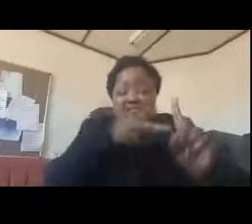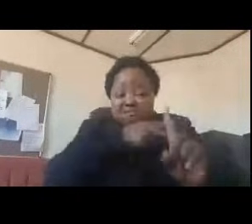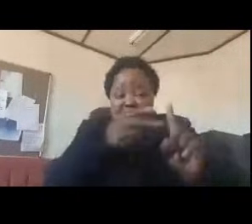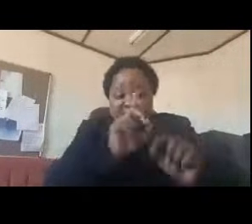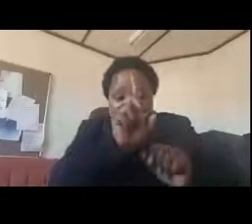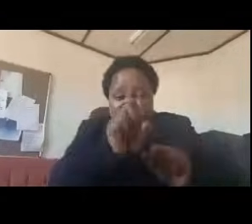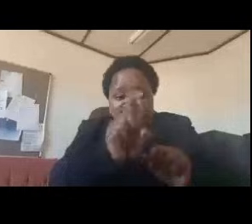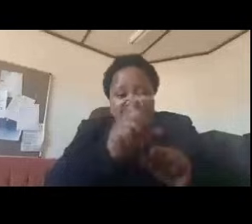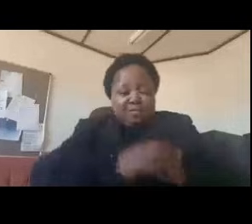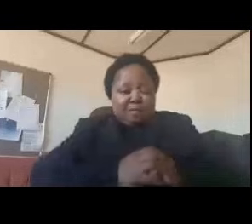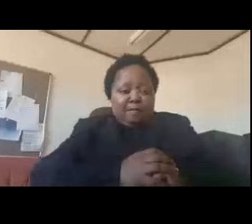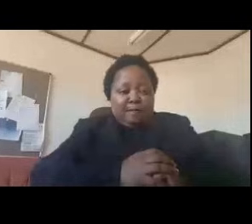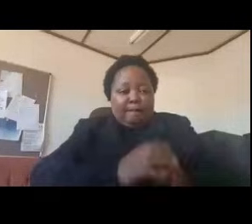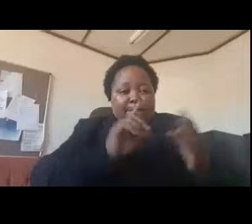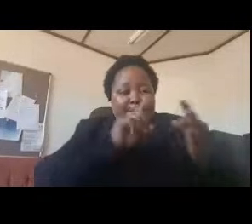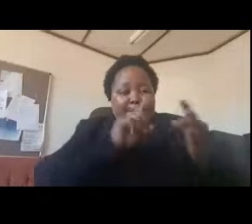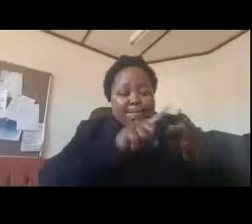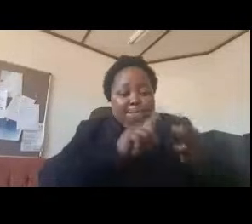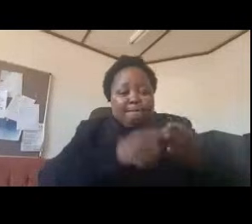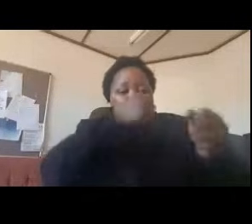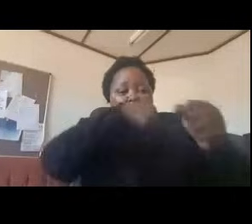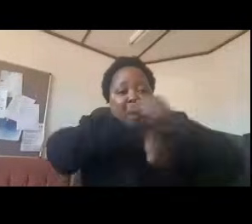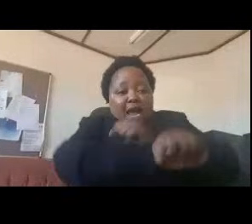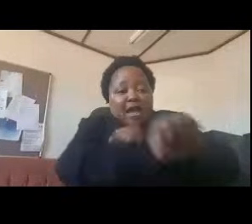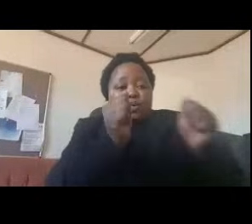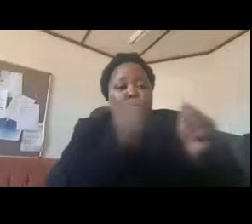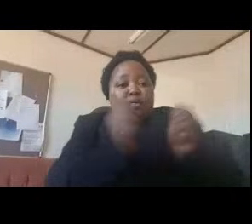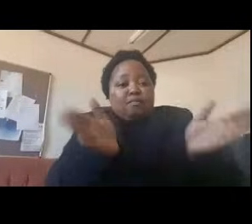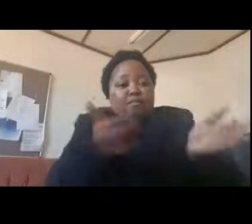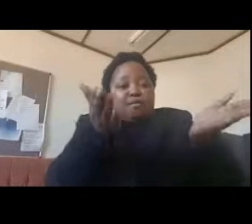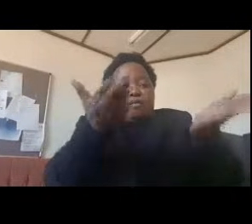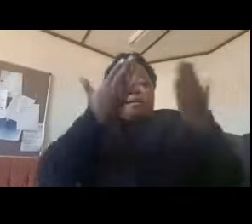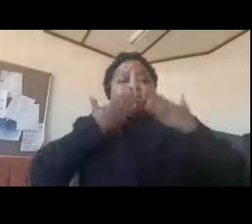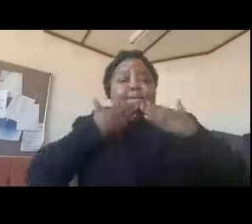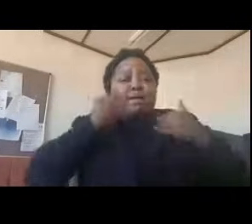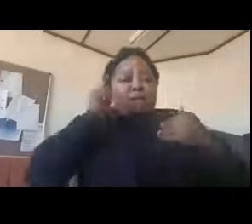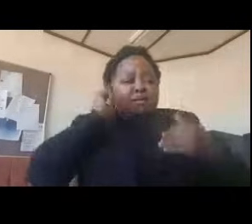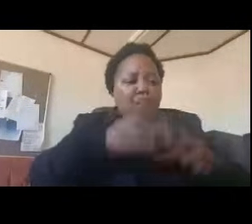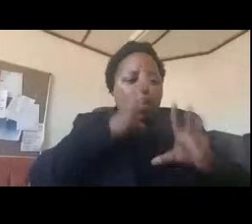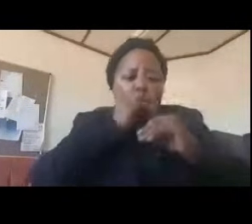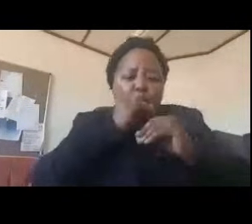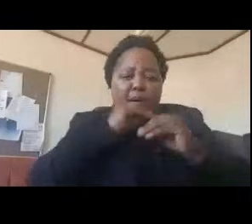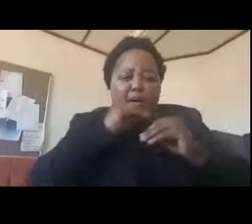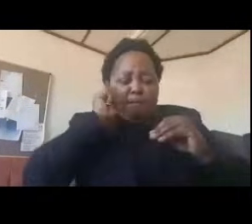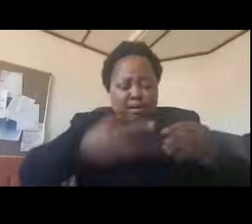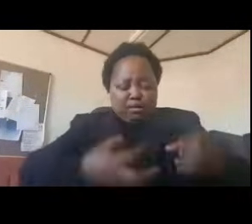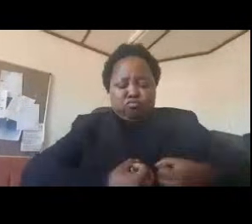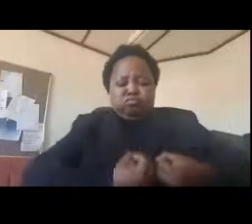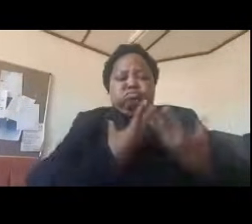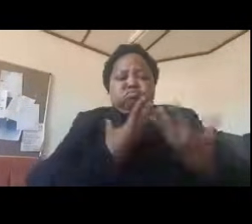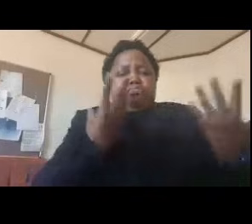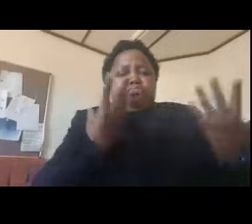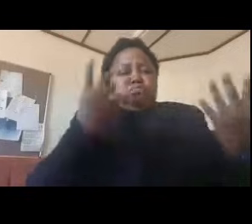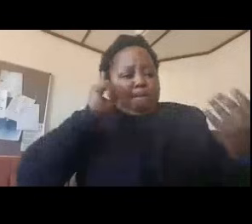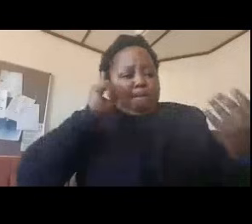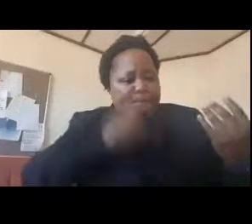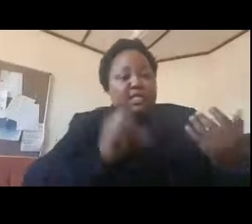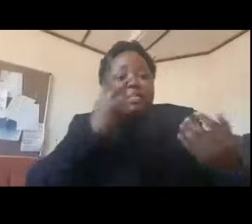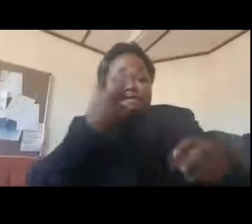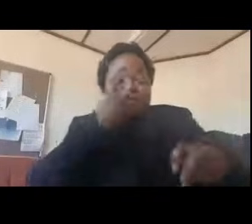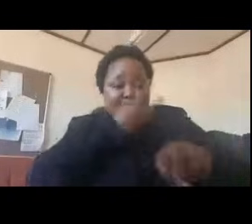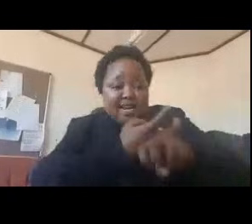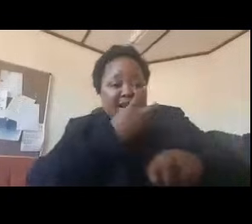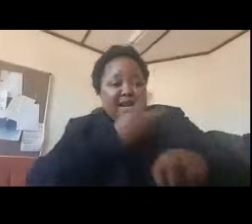Act with courage. Speak up, even when it's hard, especially when it's hard. Remember,